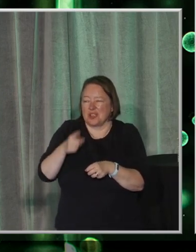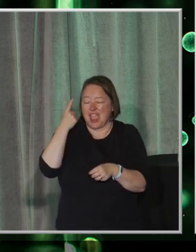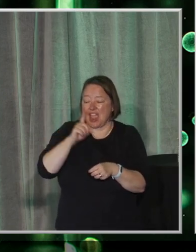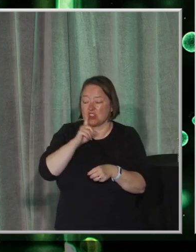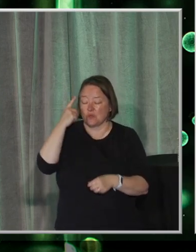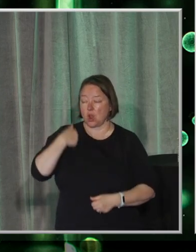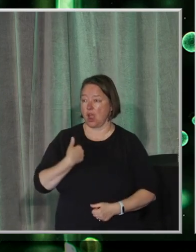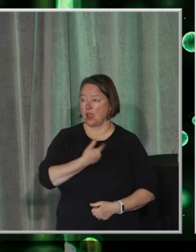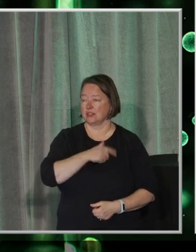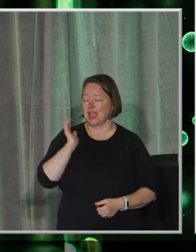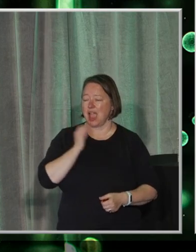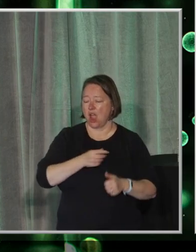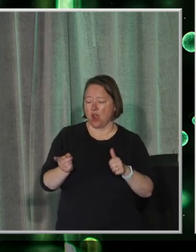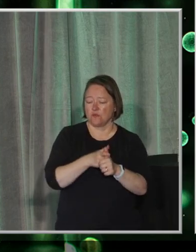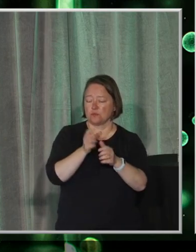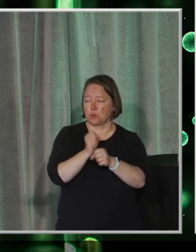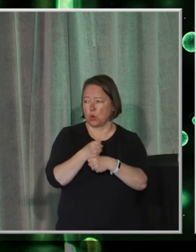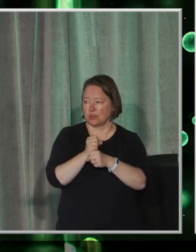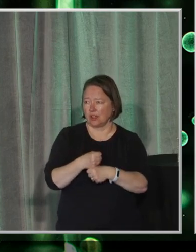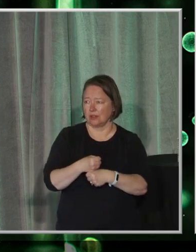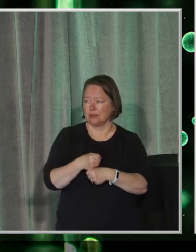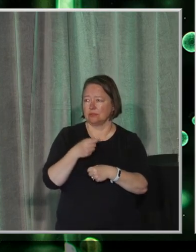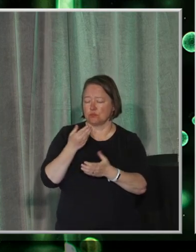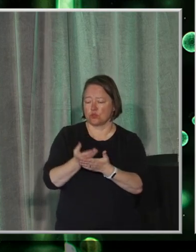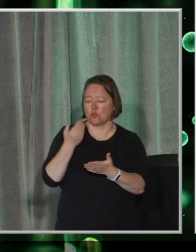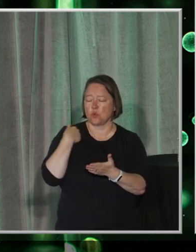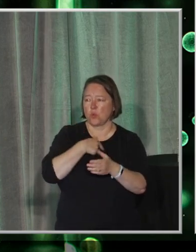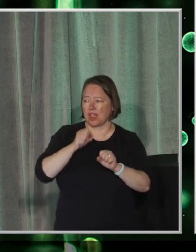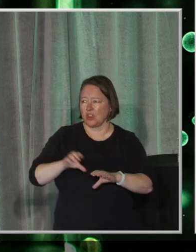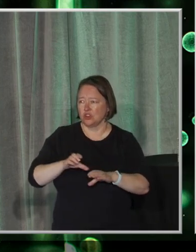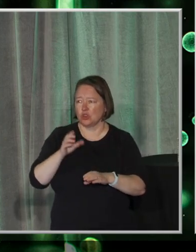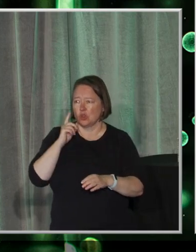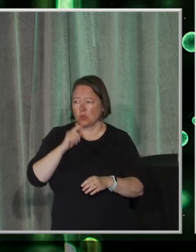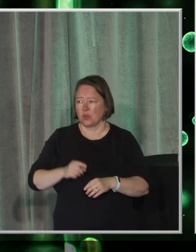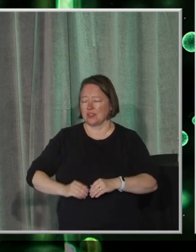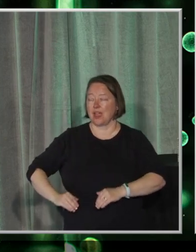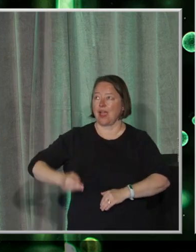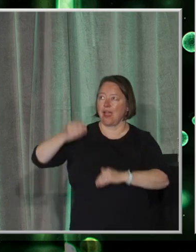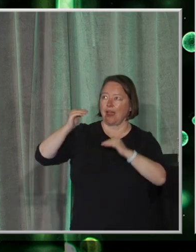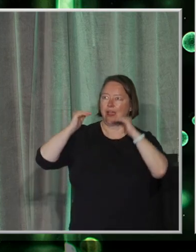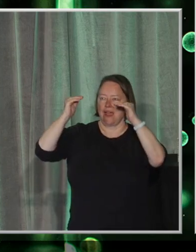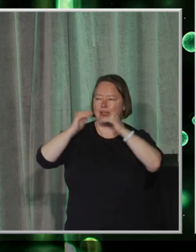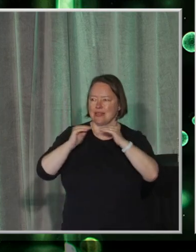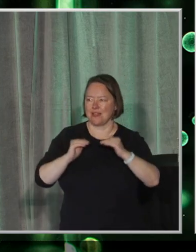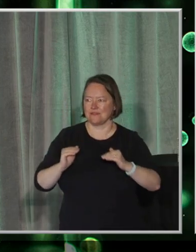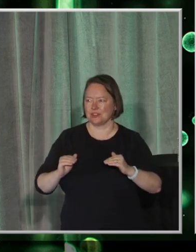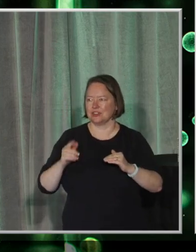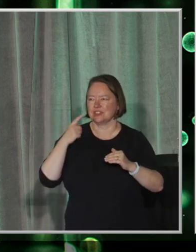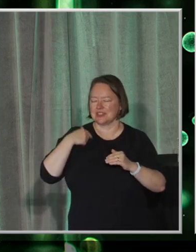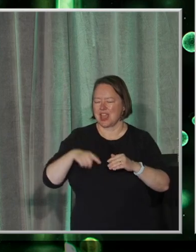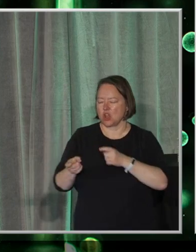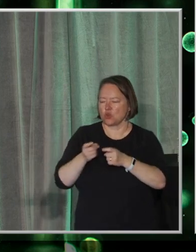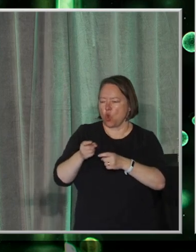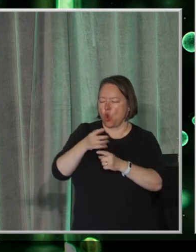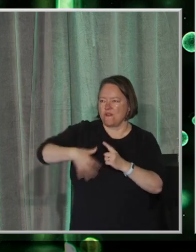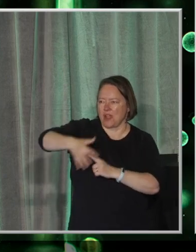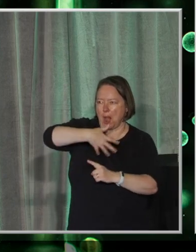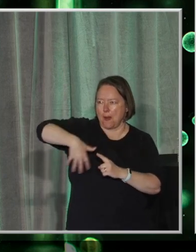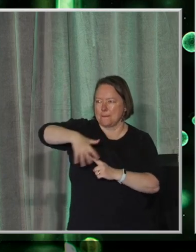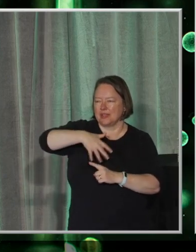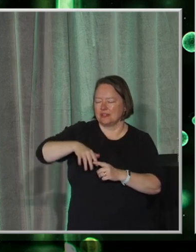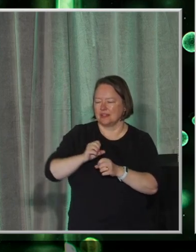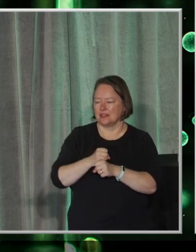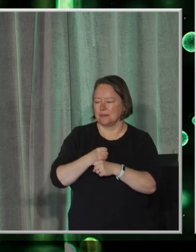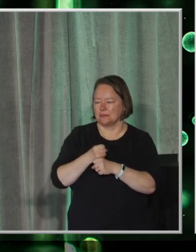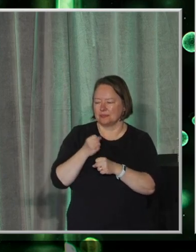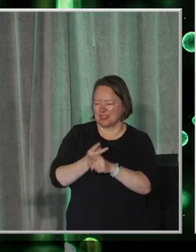us, our prototype proved to us that we can do this in high extensive levels, of course in a controlled environment, and maintain its supply